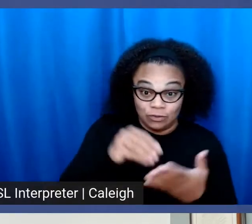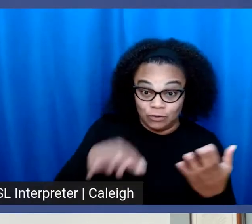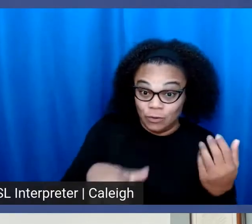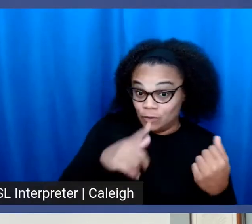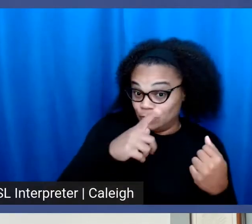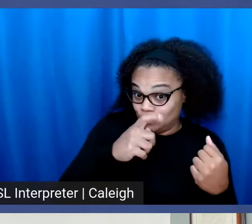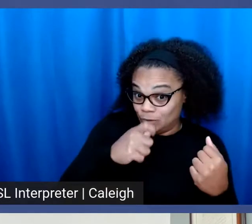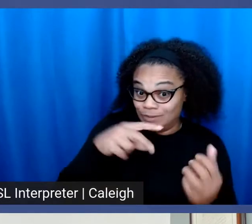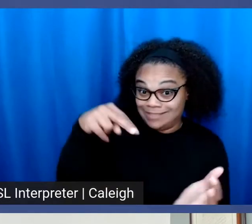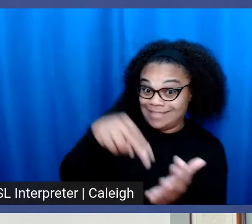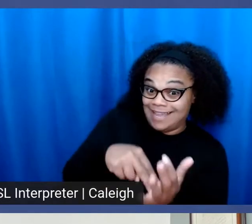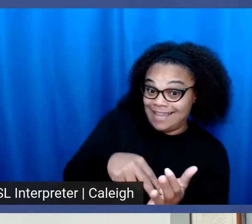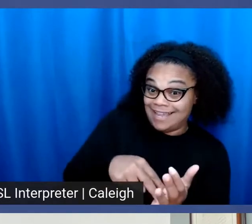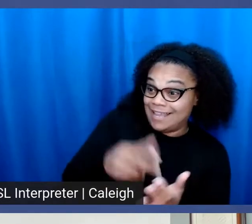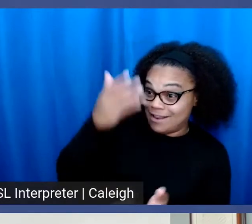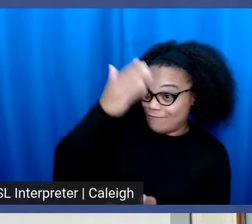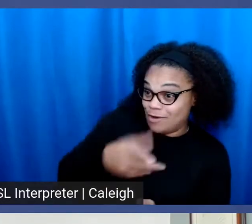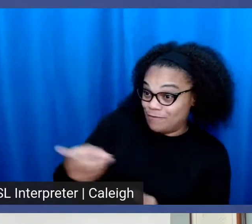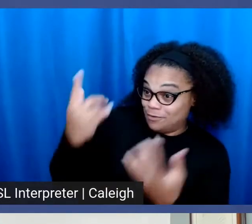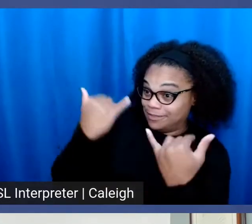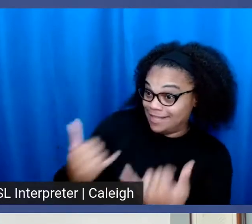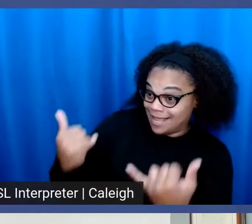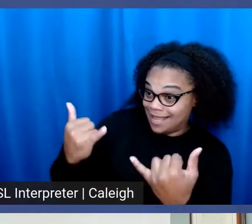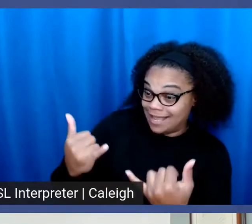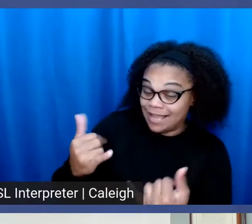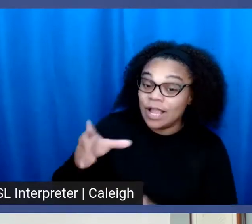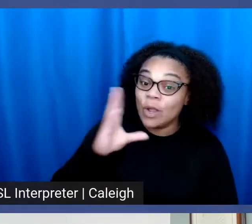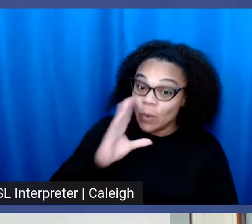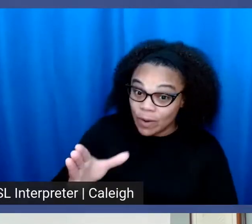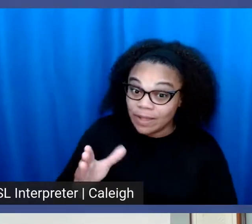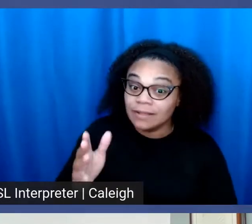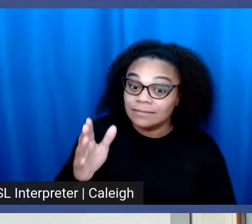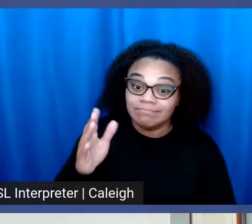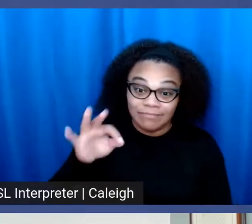tomorrow's voters, and they will remember what you say and do here.